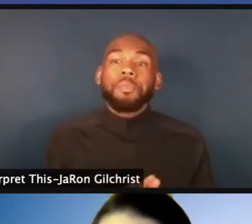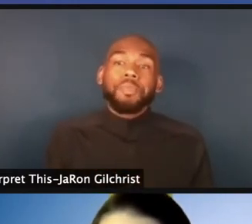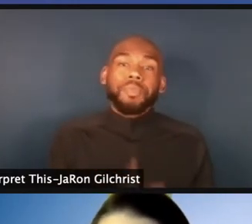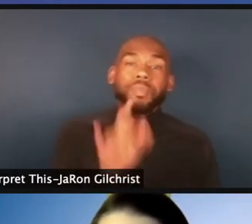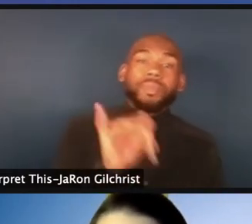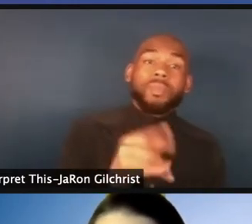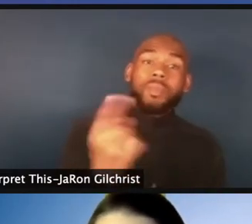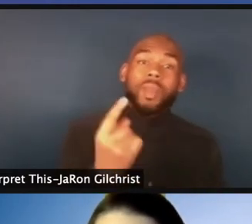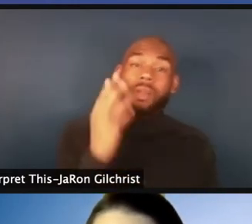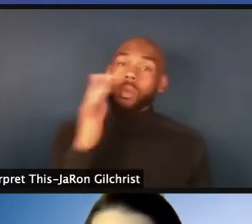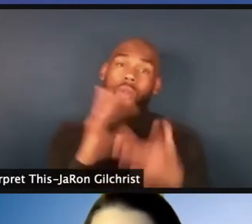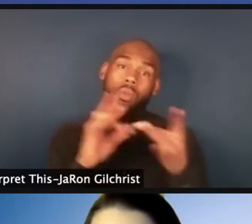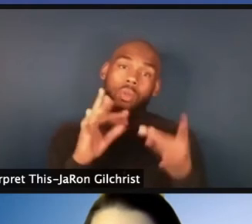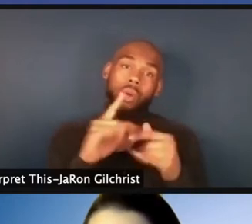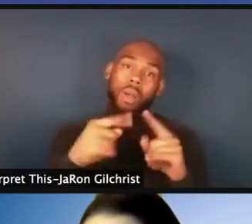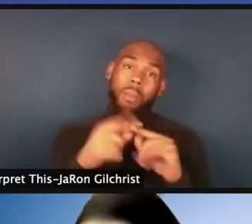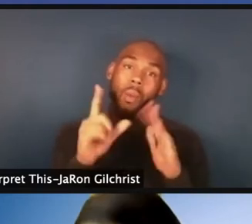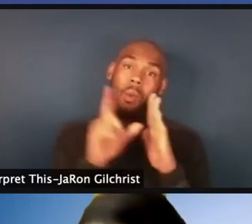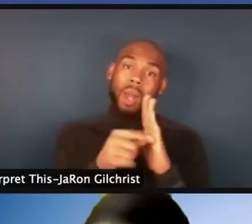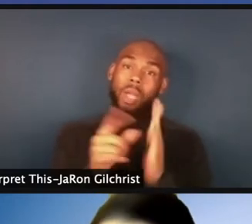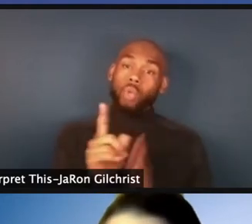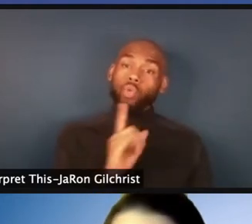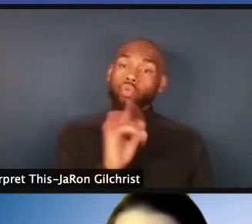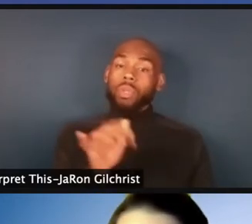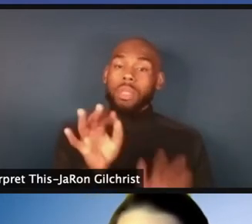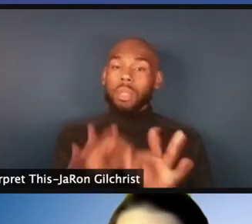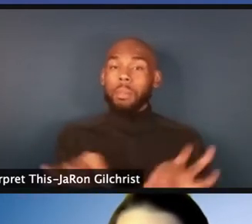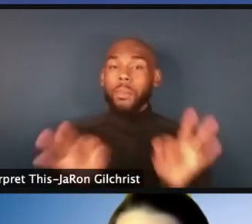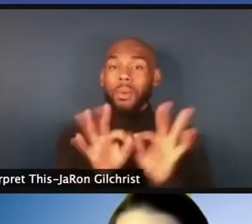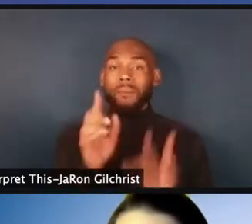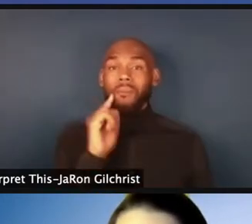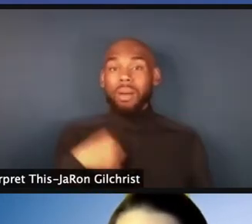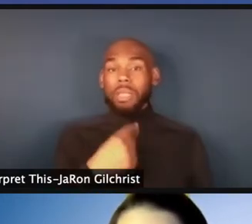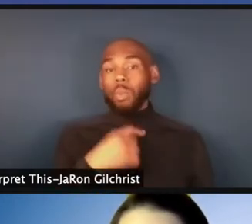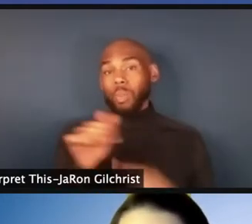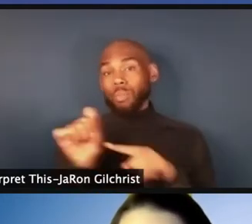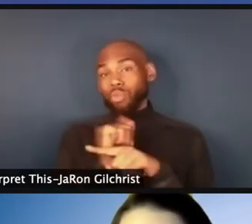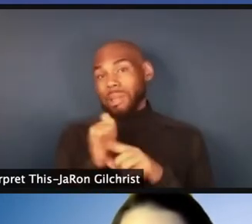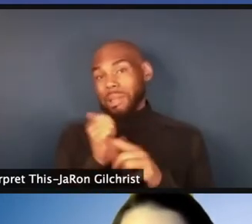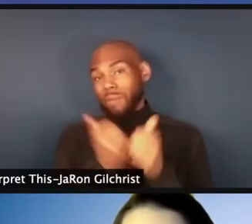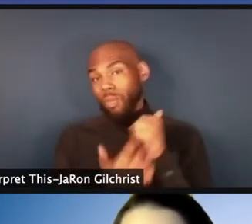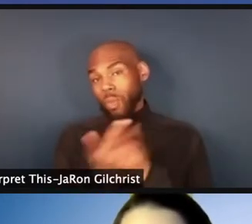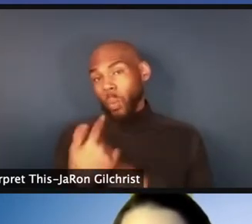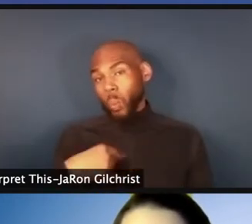something we'll talk about later, but it's really important to us that we are practicing everything we're preaching. Hmm.